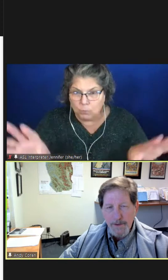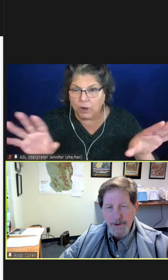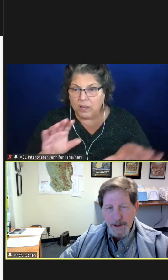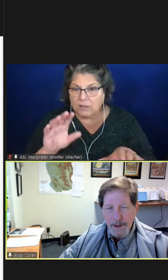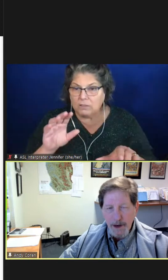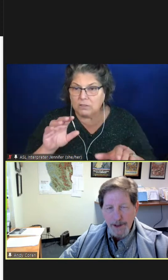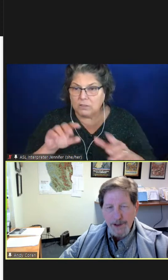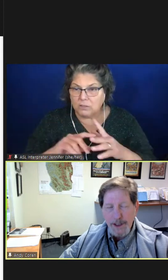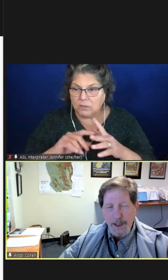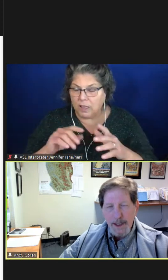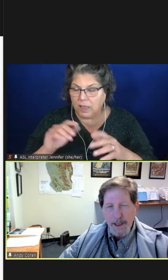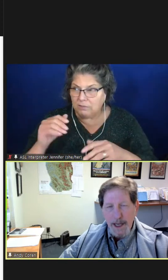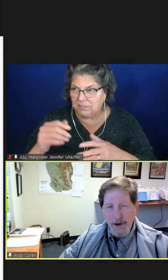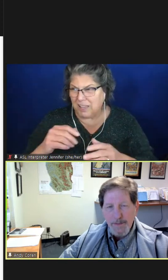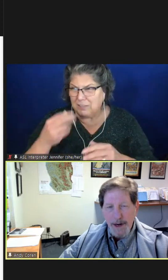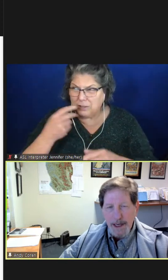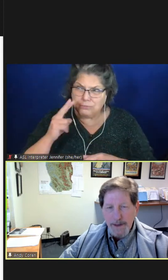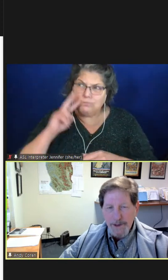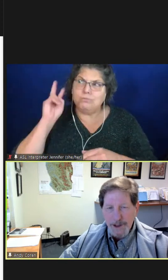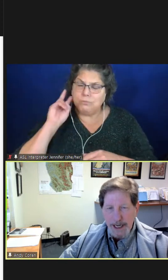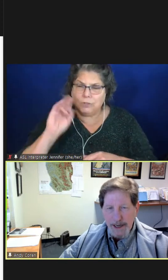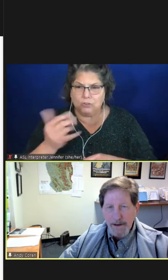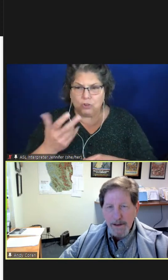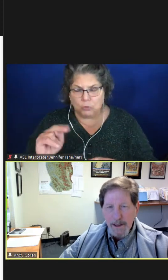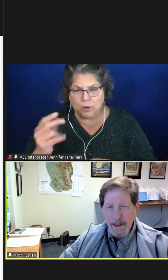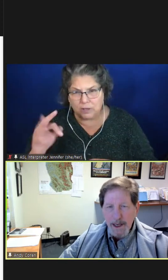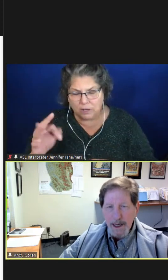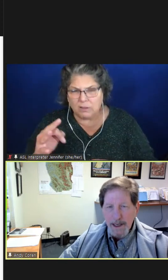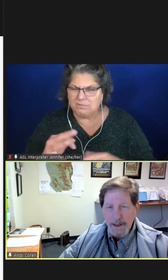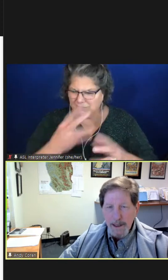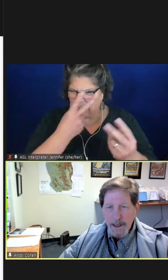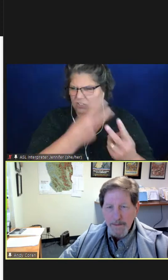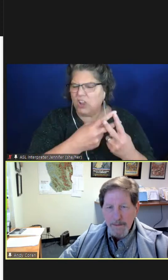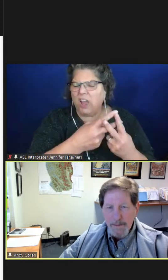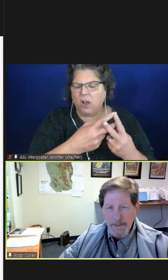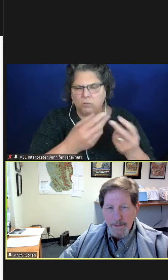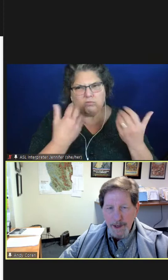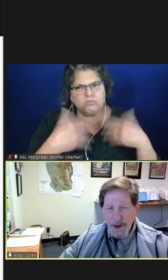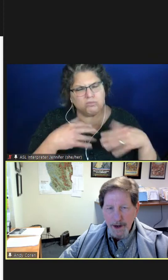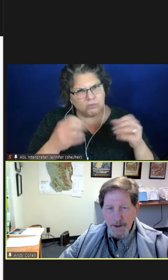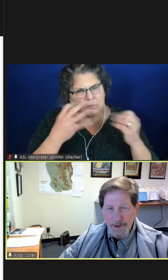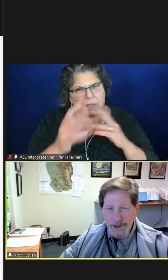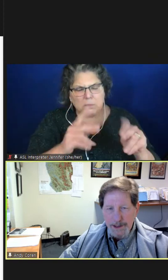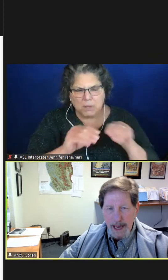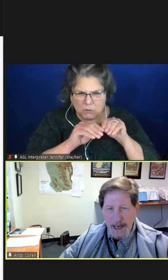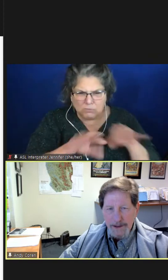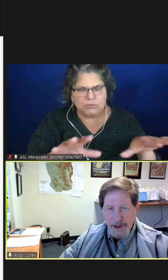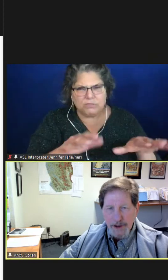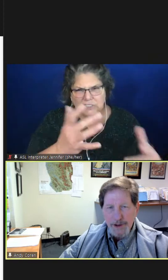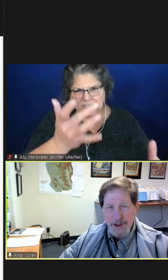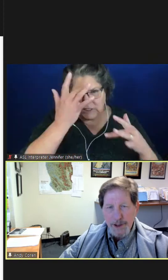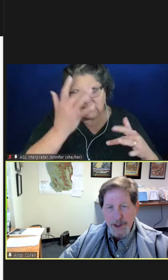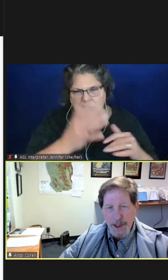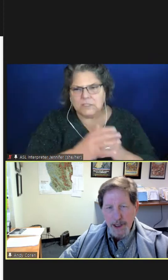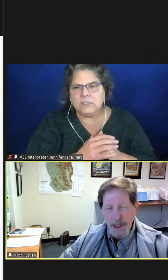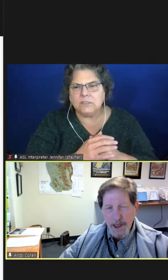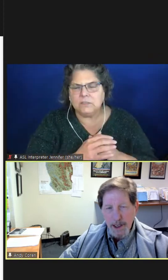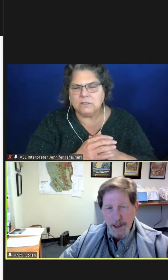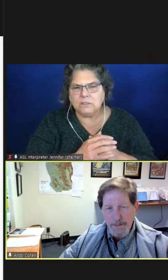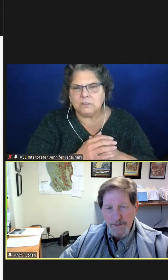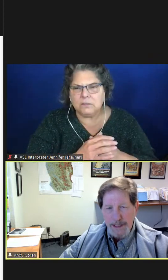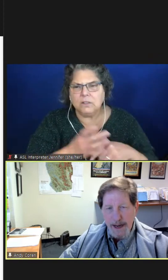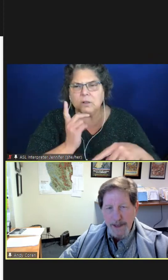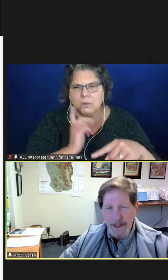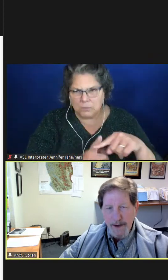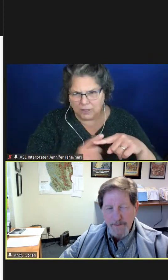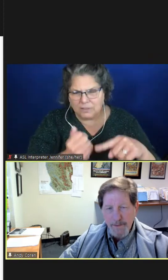included a fairly large outbreak in the jail, and this has included a